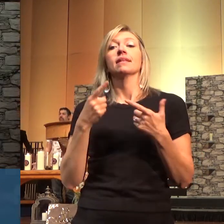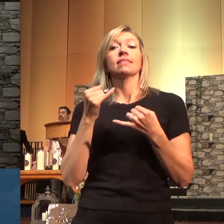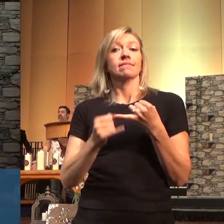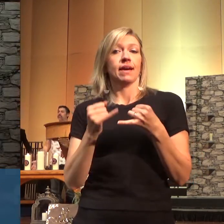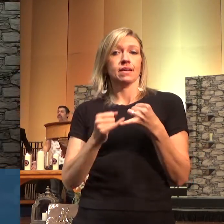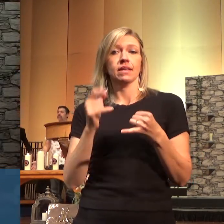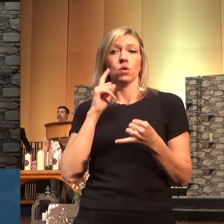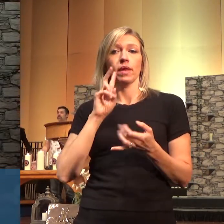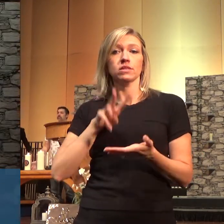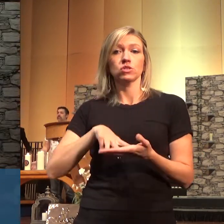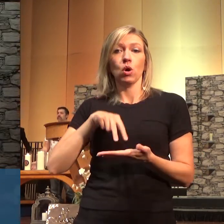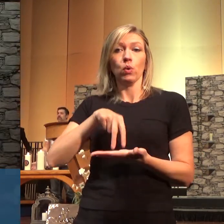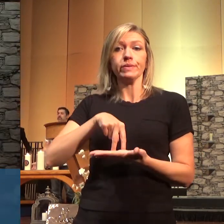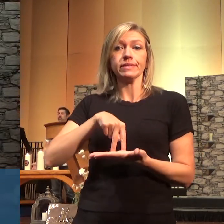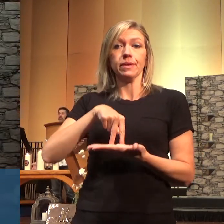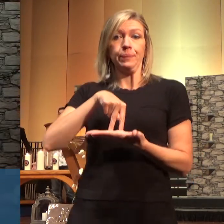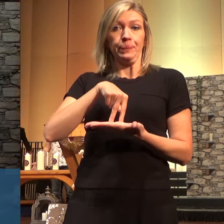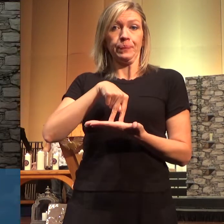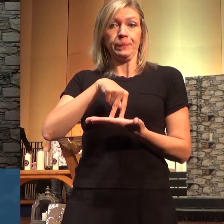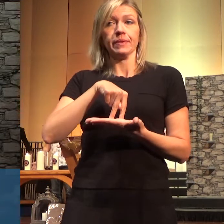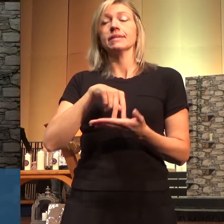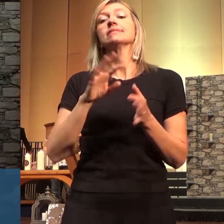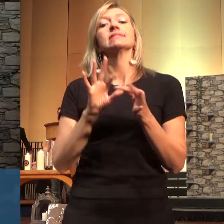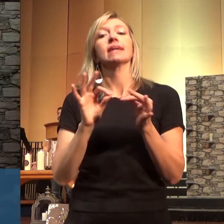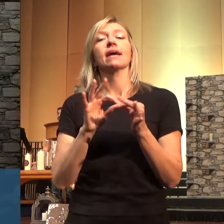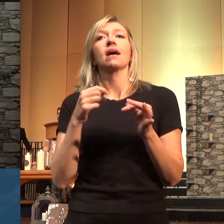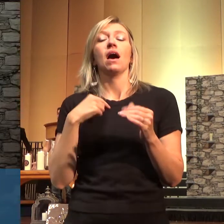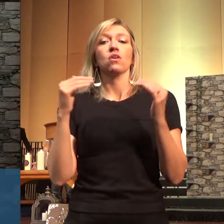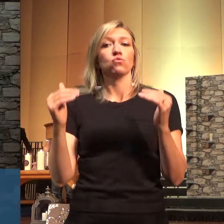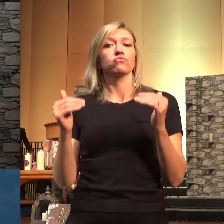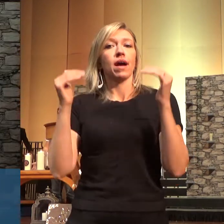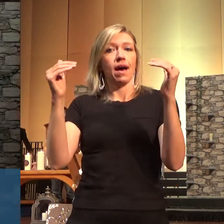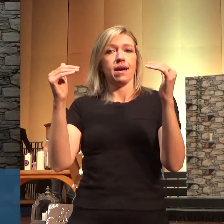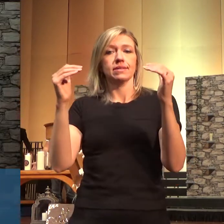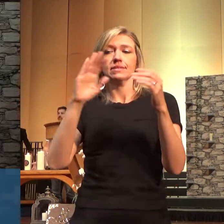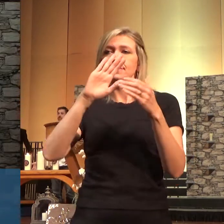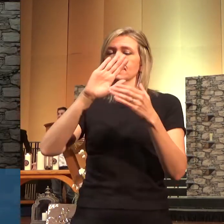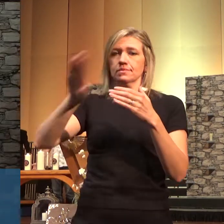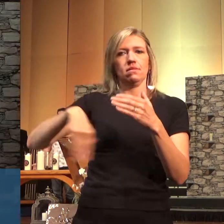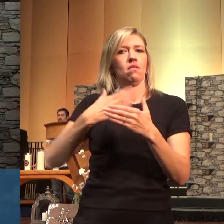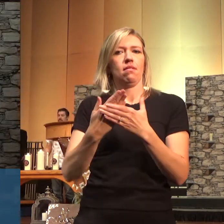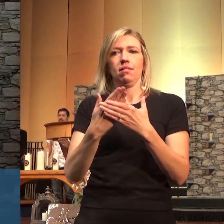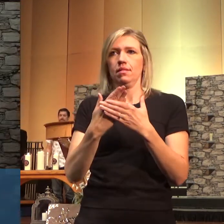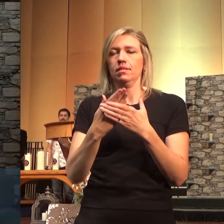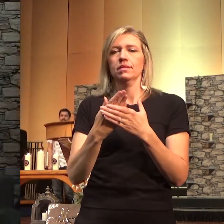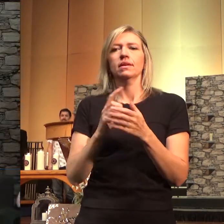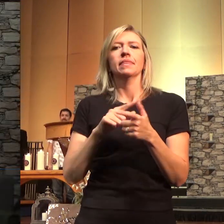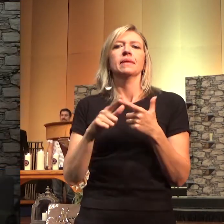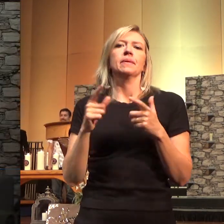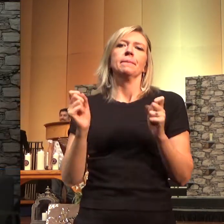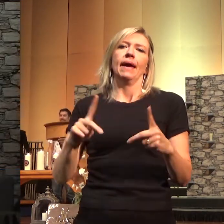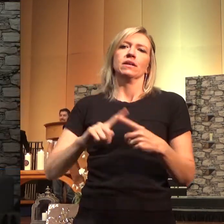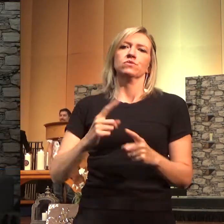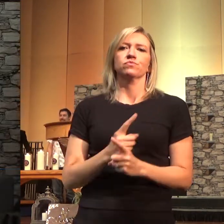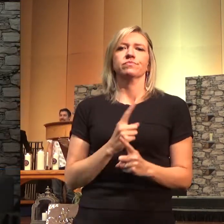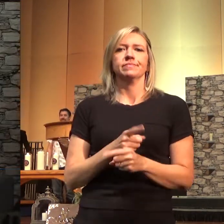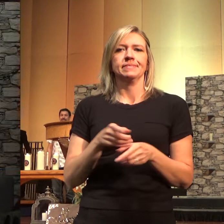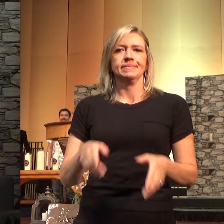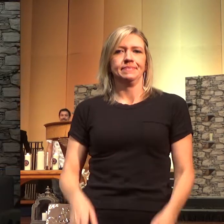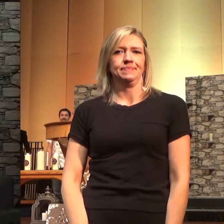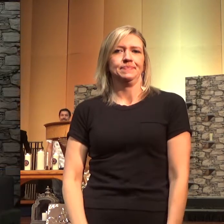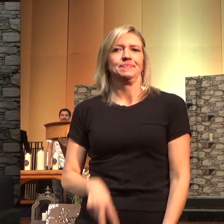we will rise up on our toes, and we will say, I rise above all. And you'll come back to